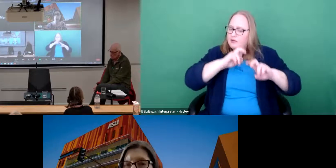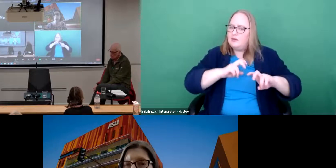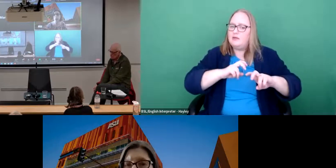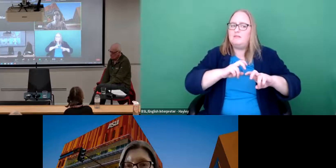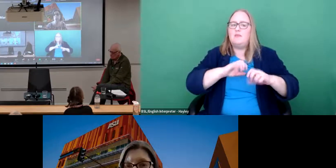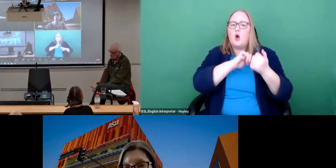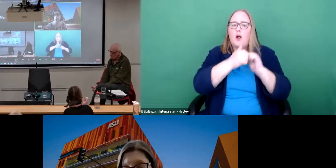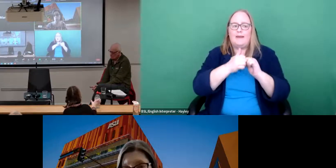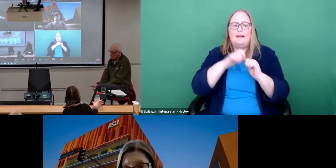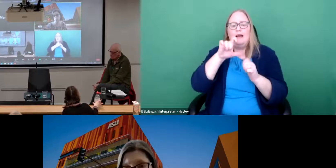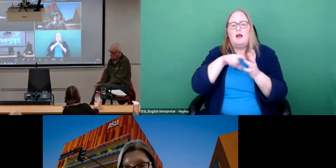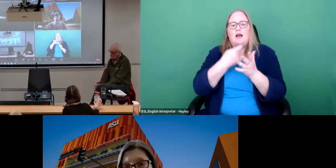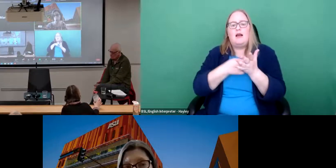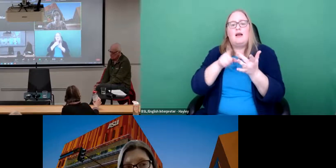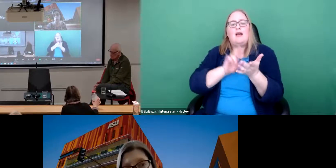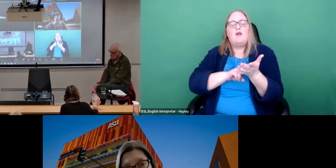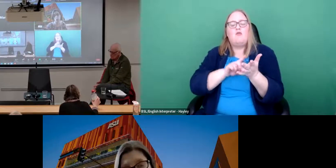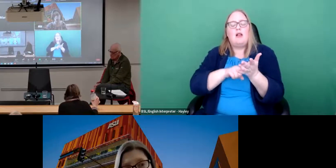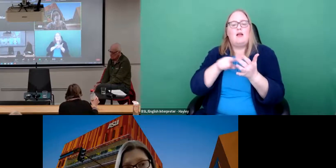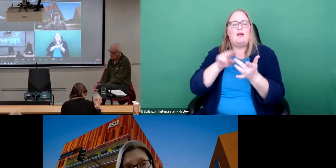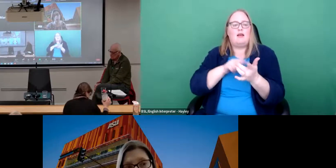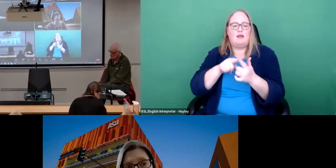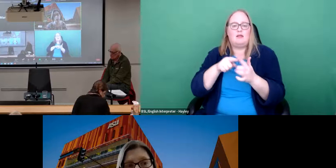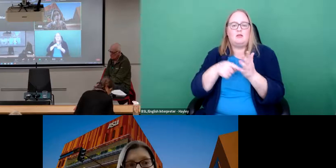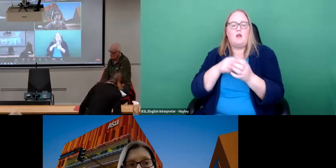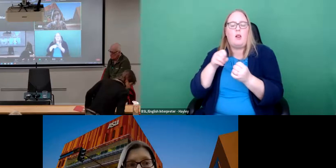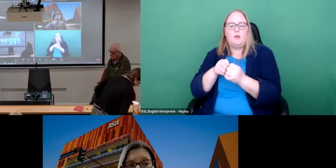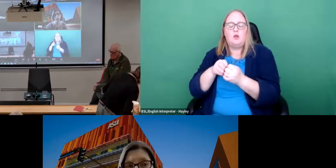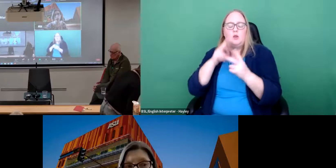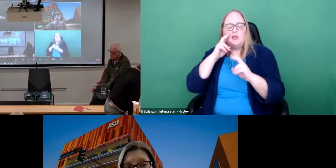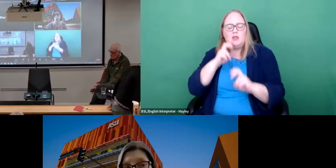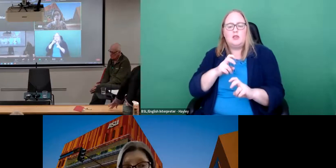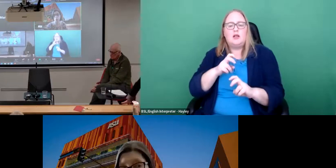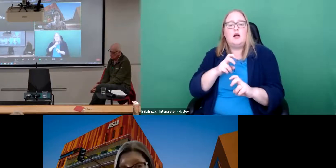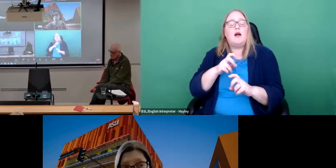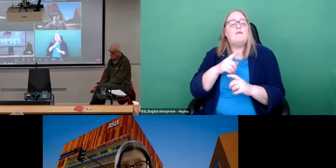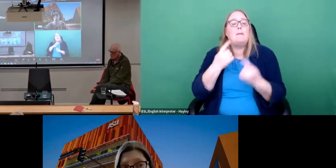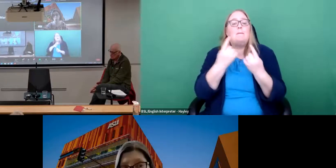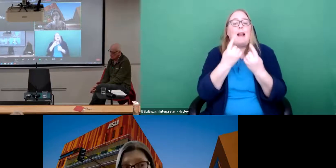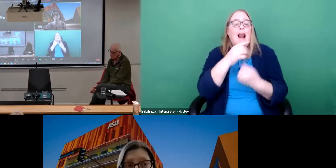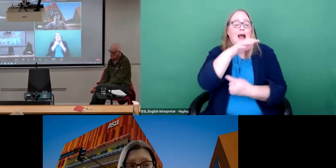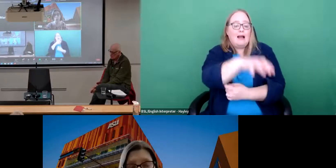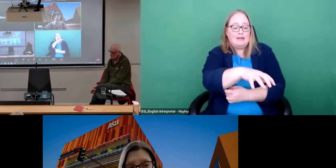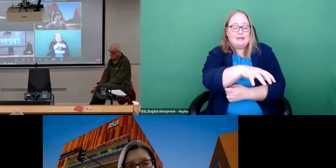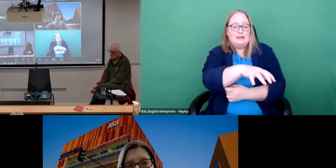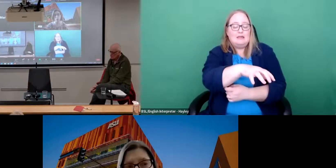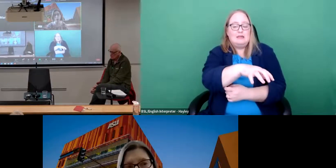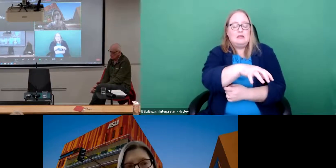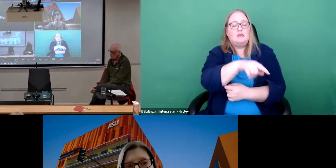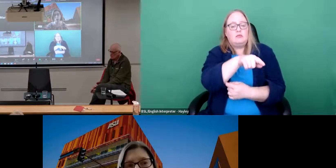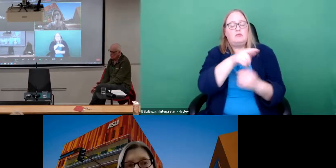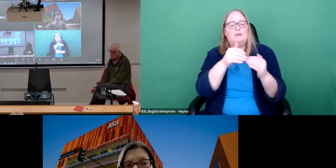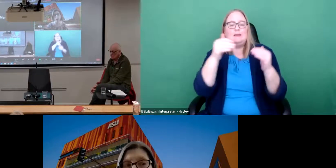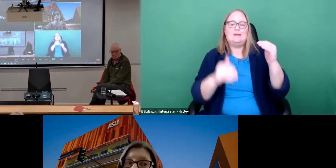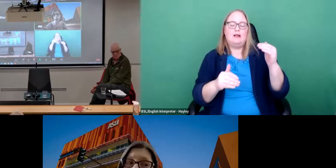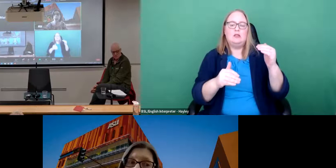place is a significant predictor of digital disadvantage, even when we control for individual level